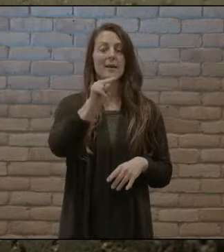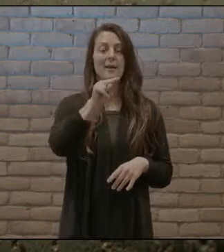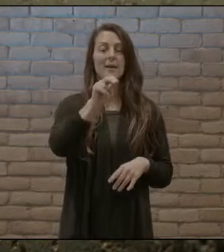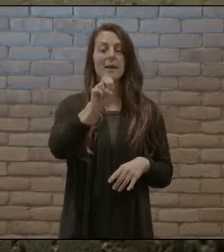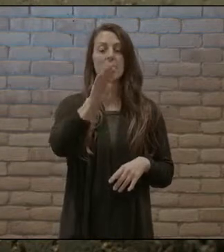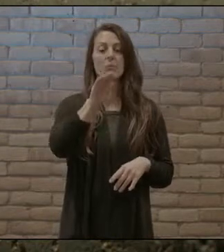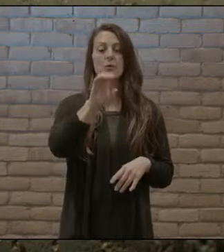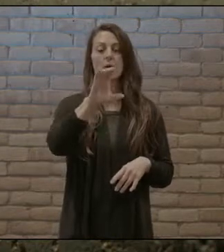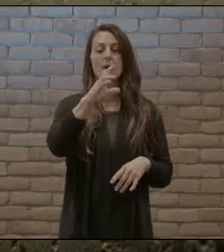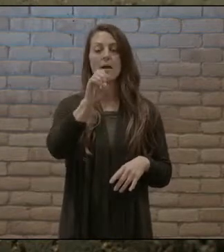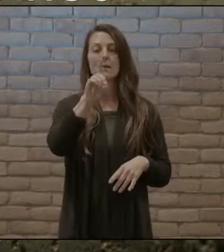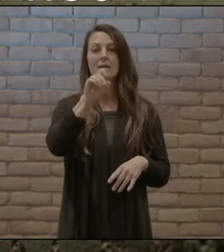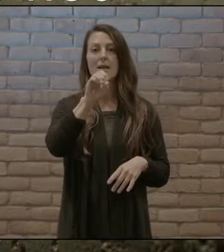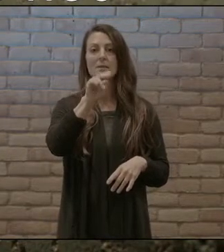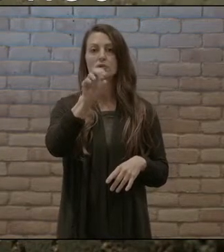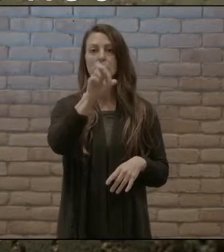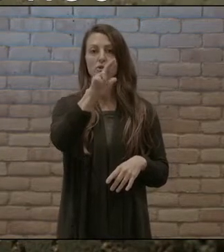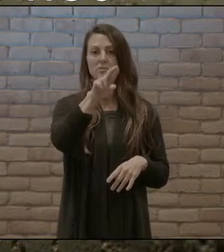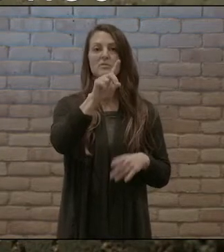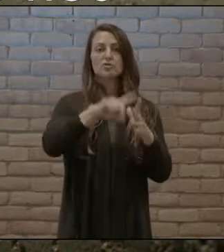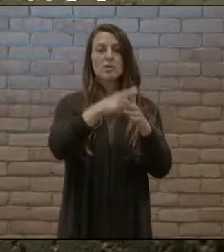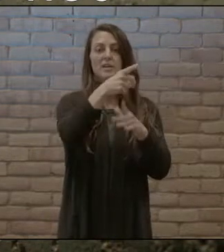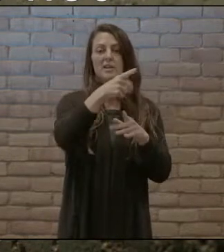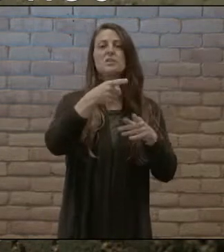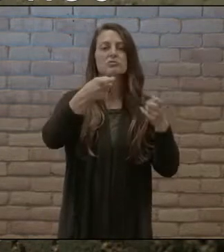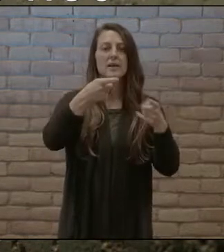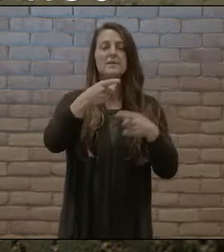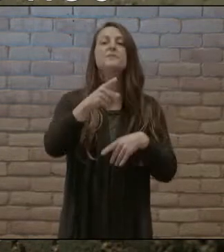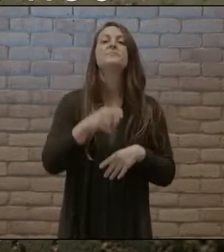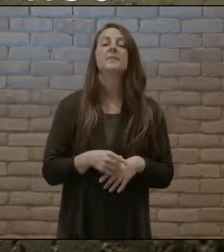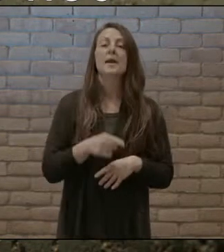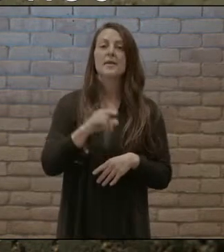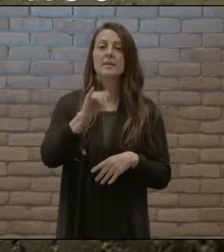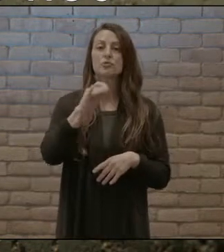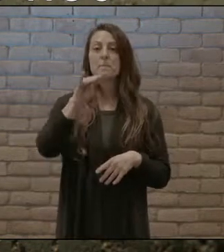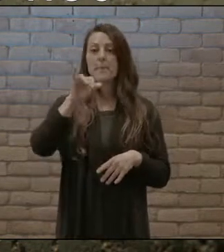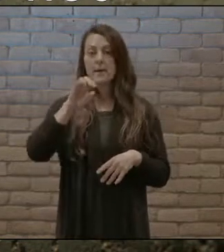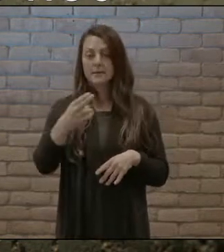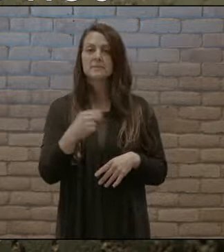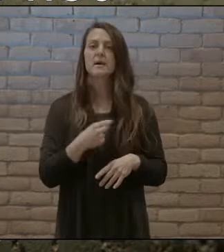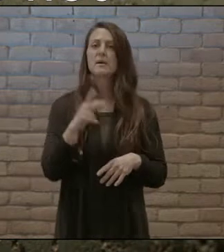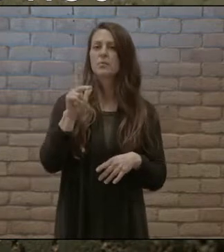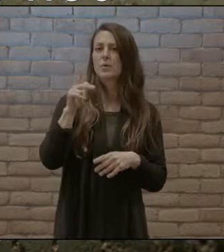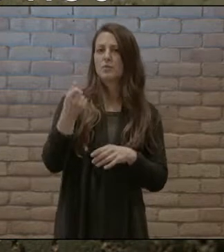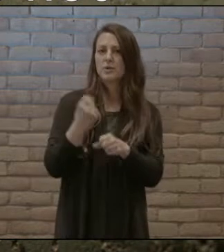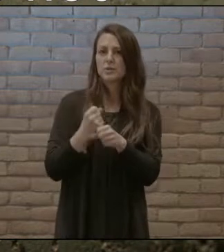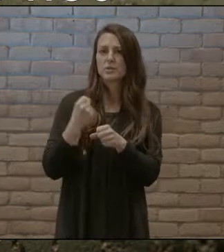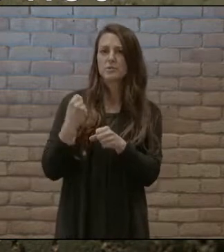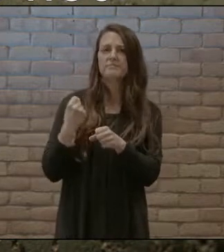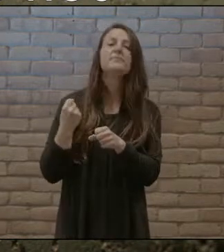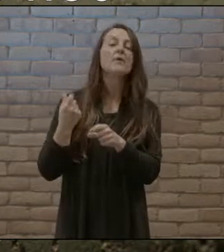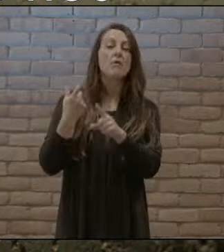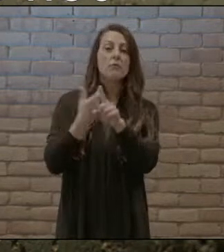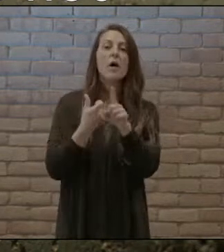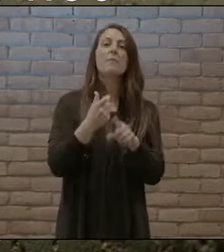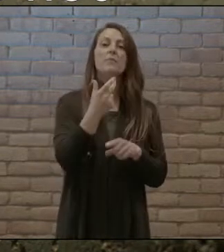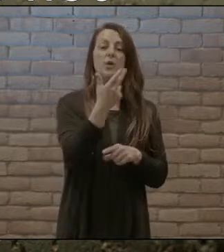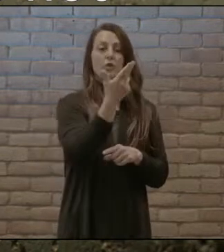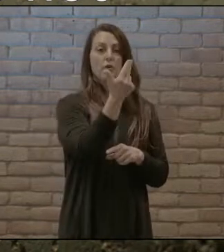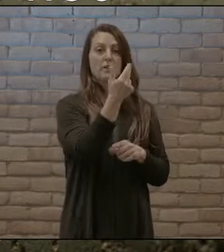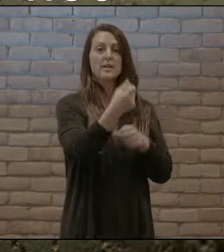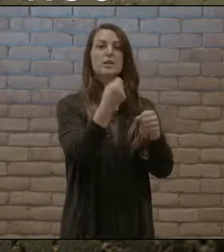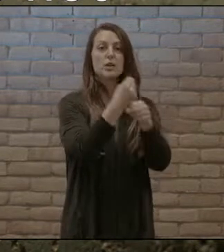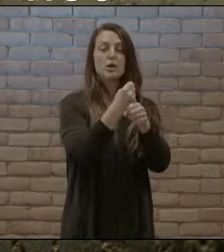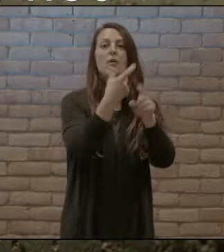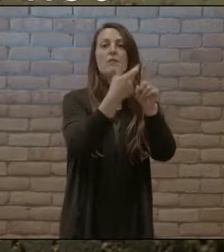to all the people in Judah and Jerusalem, "For the past 23 years, from the 13th year of the reign of Josiah, son of